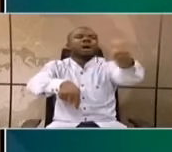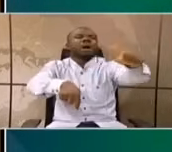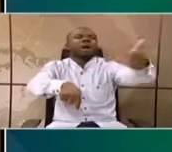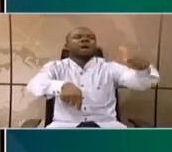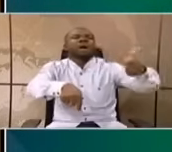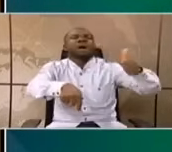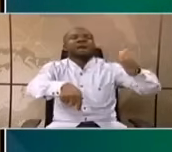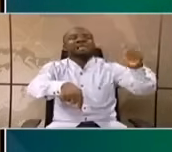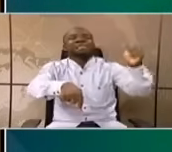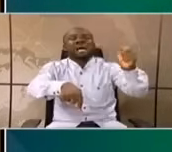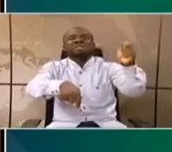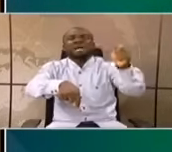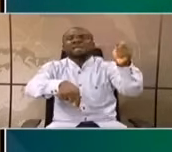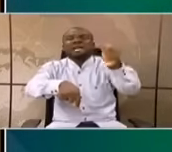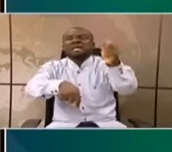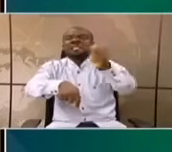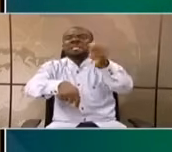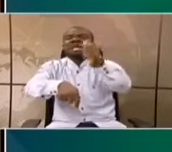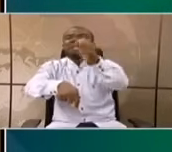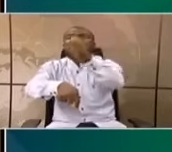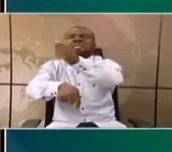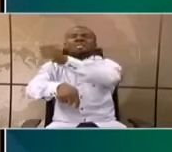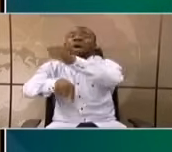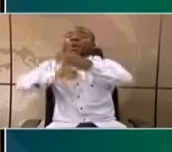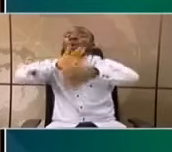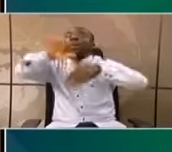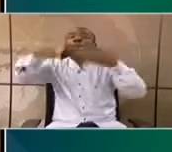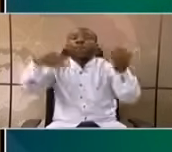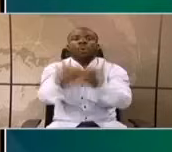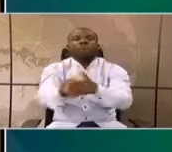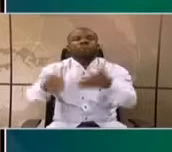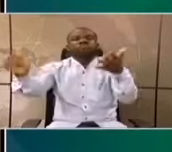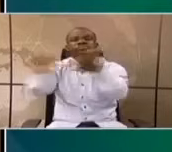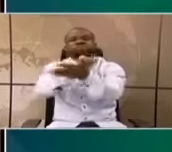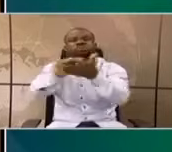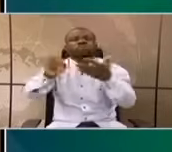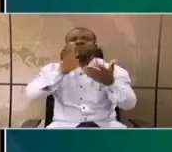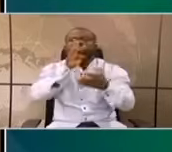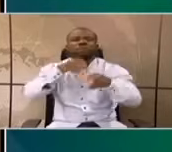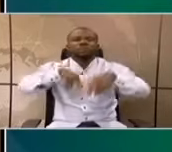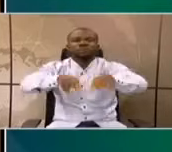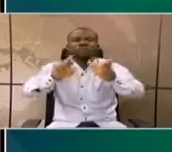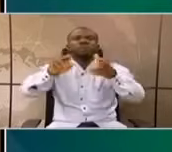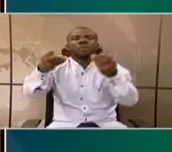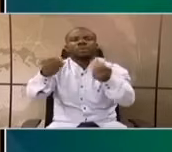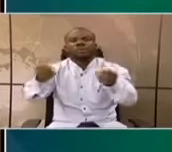Every single part of the entire constituency. Galamsey or